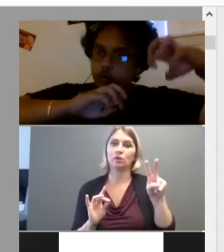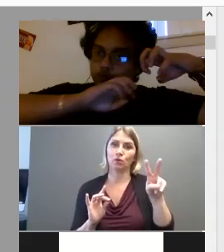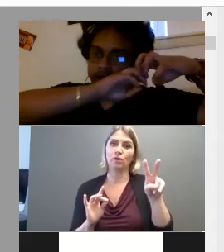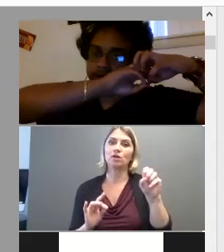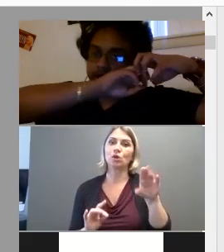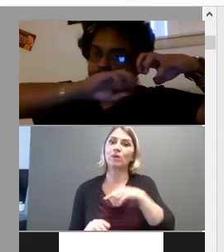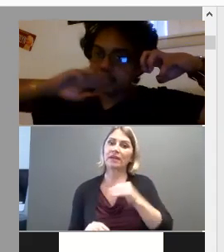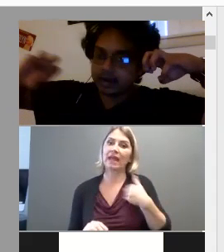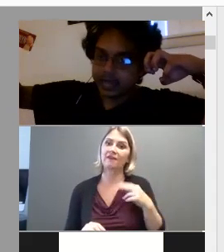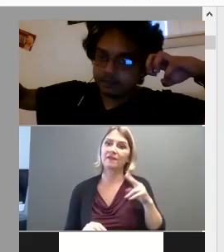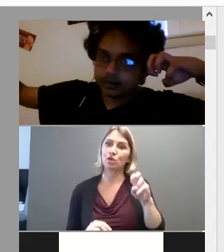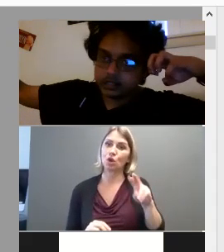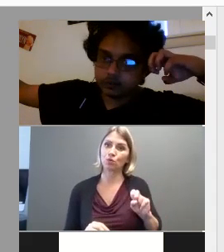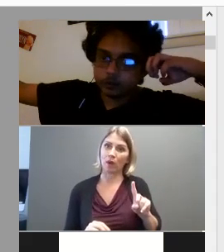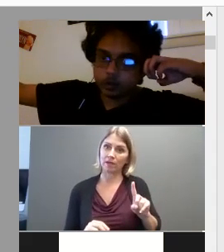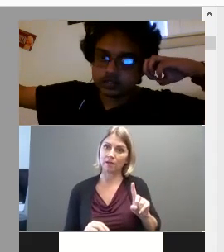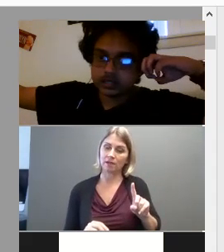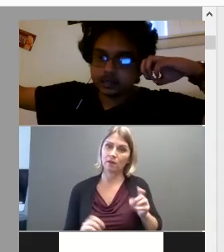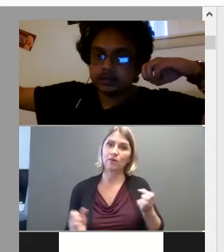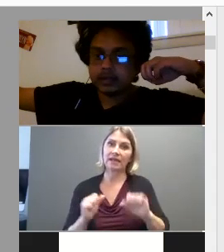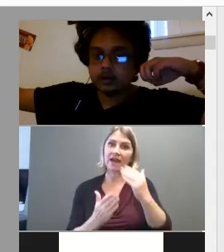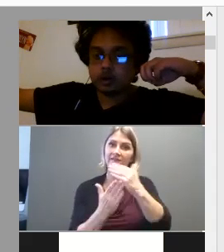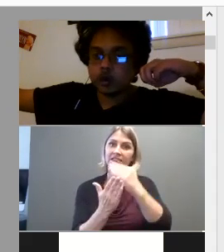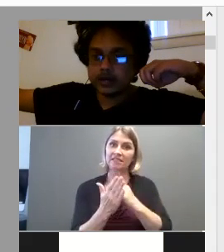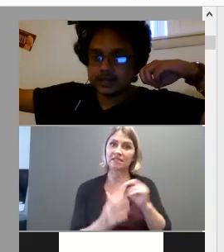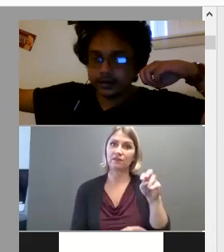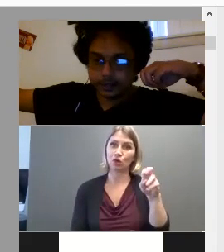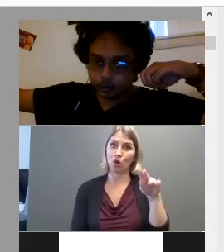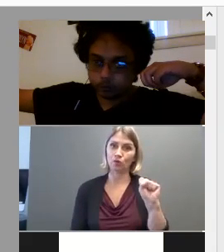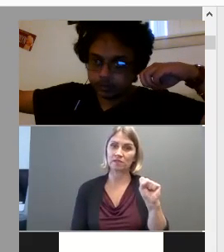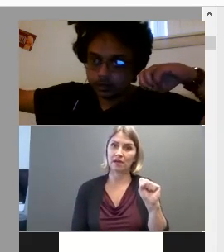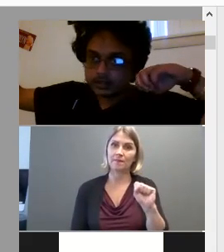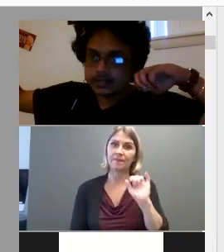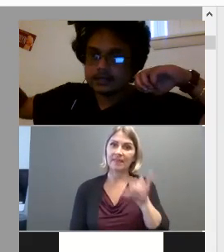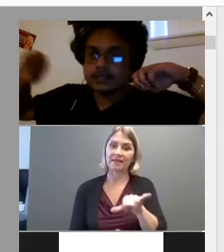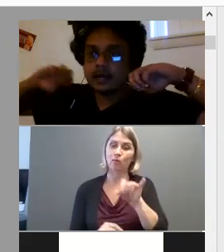have for node 1, we can have a list of nodes that node 1 is connected to. Since these